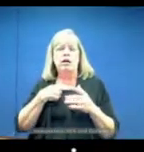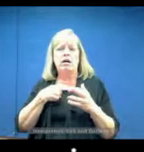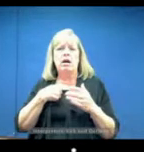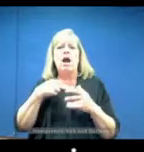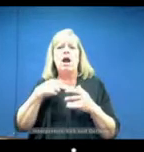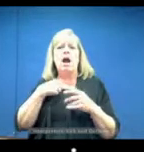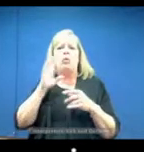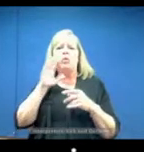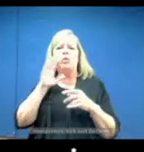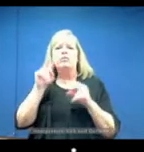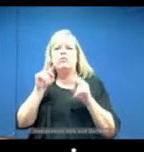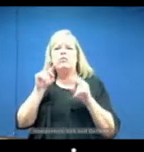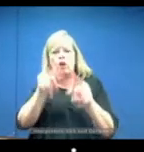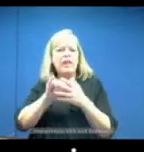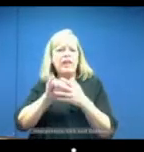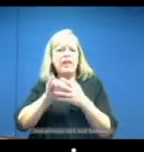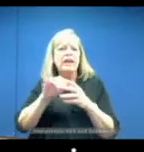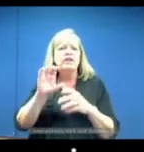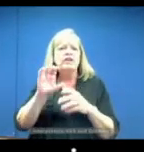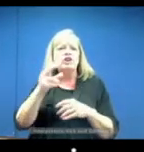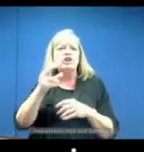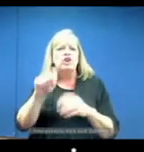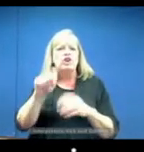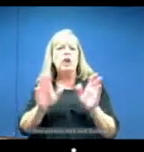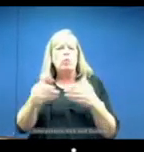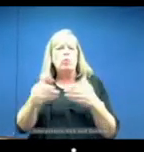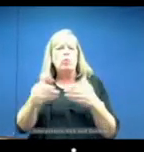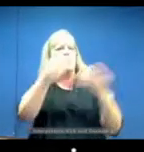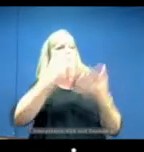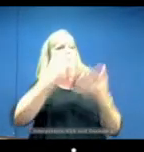supervised chat room, I guess, or let me know one way or the other.